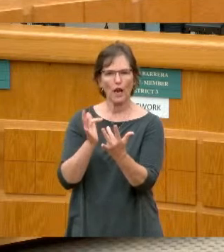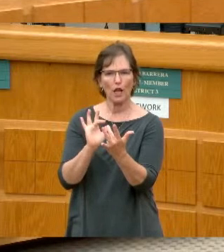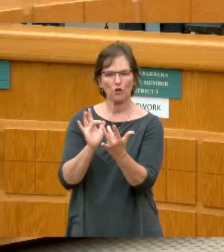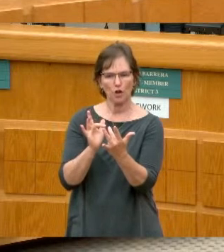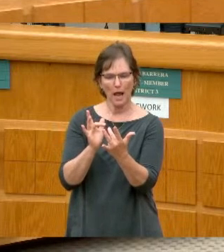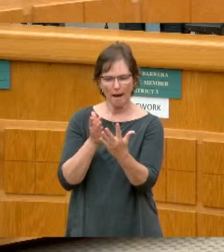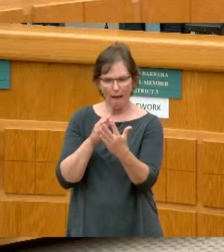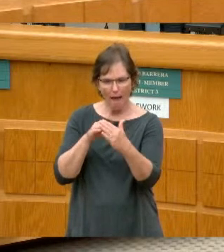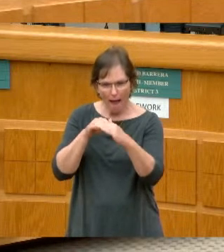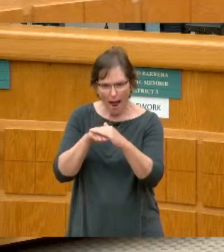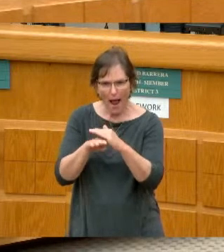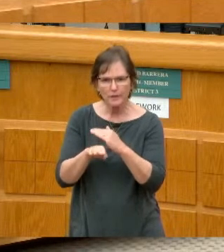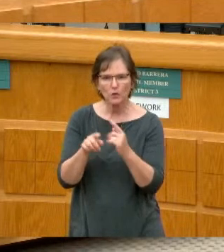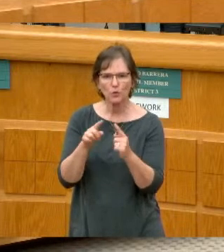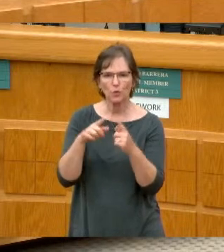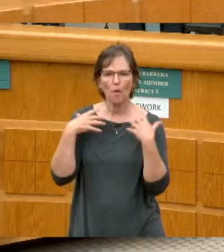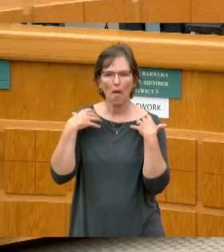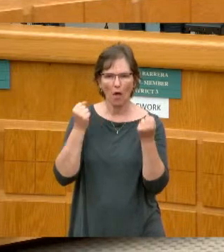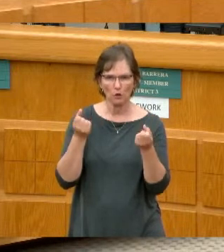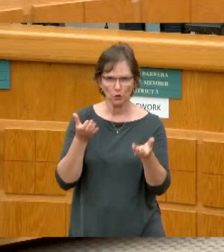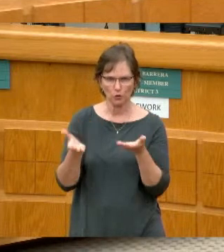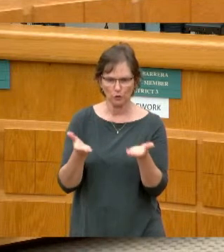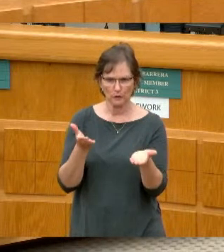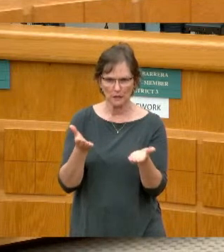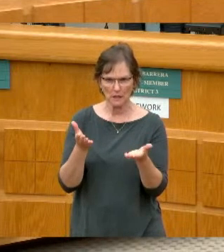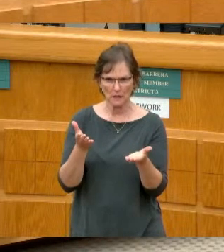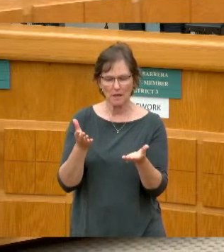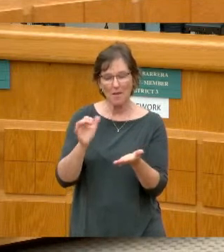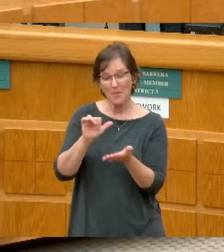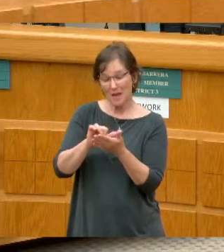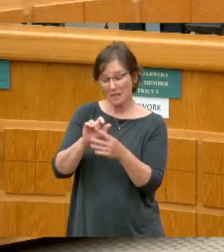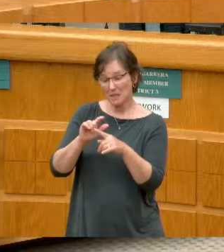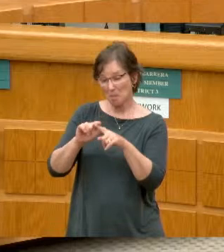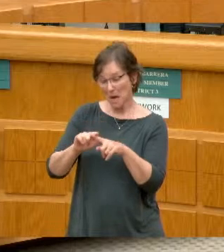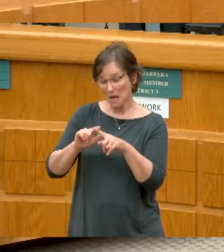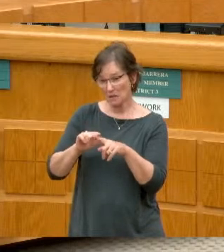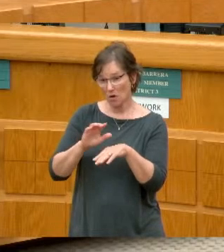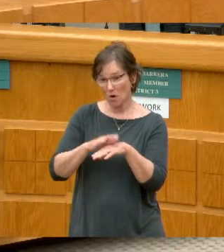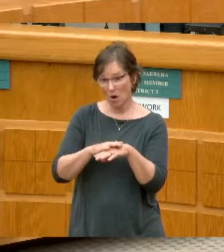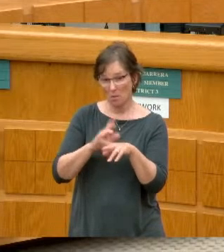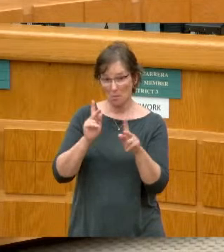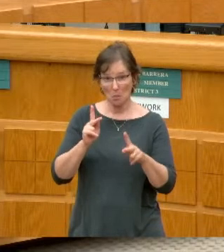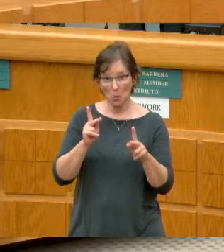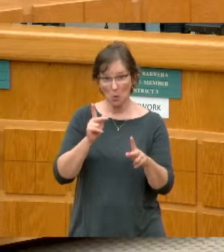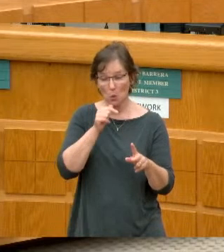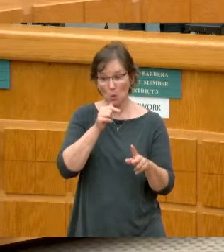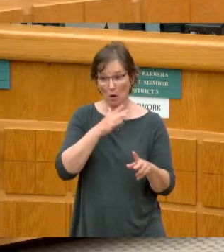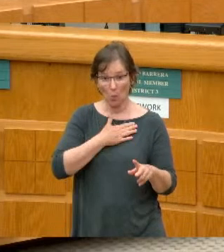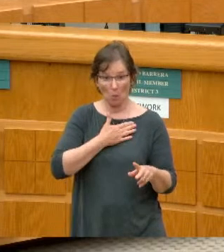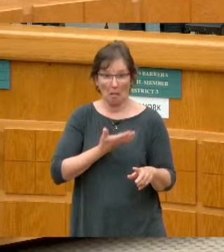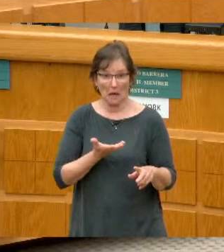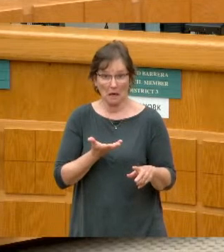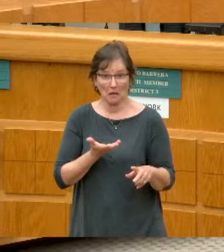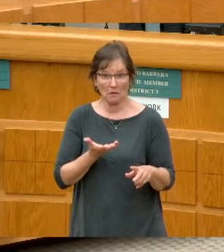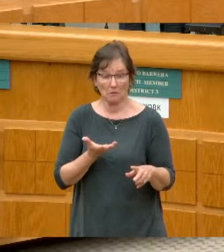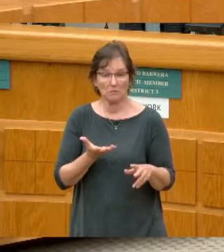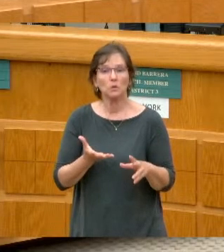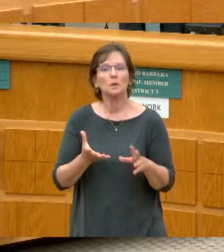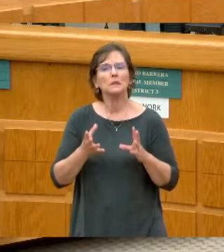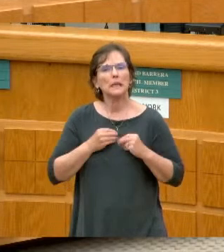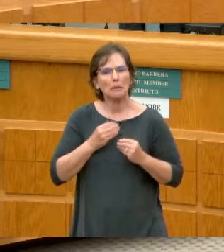few weeks. And we also are going to put a tremendous amount of investment in